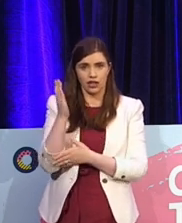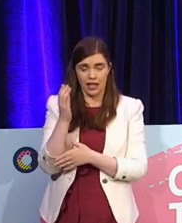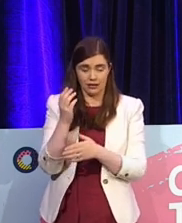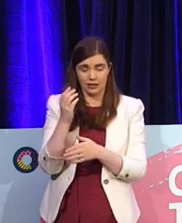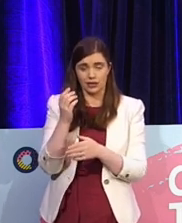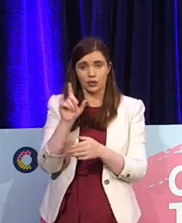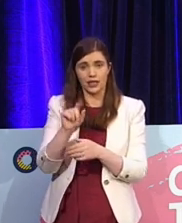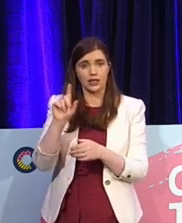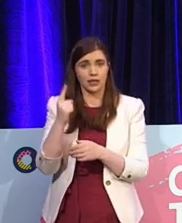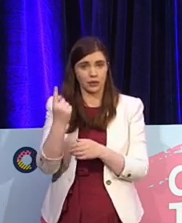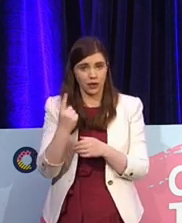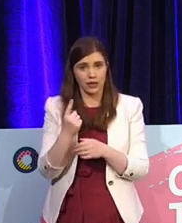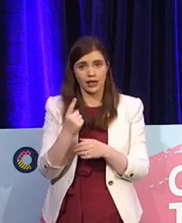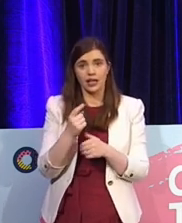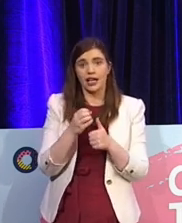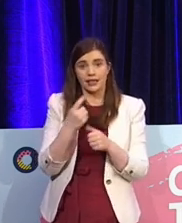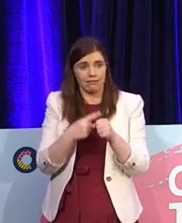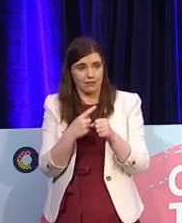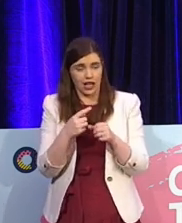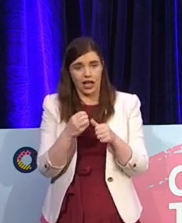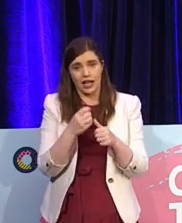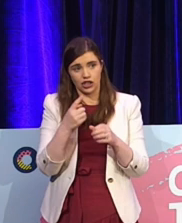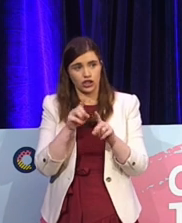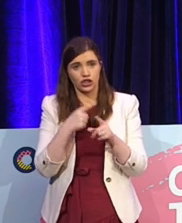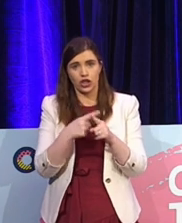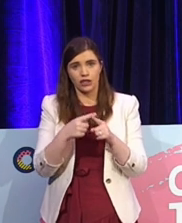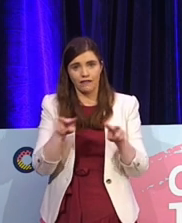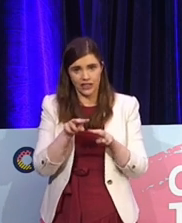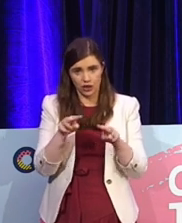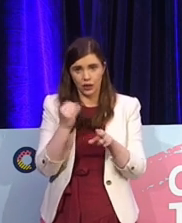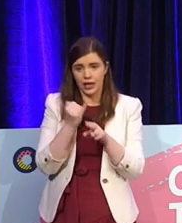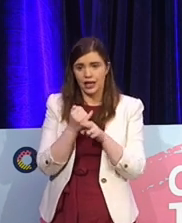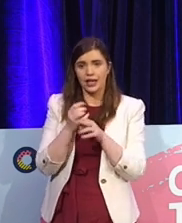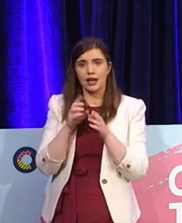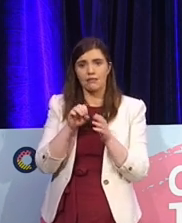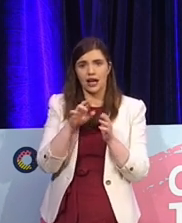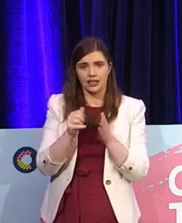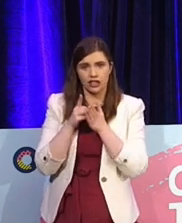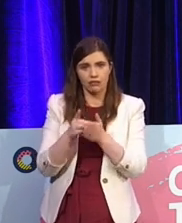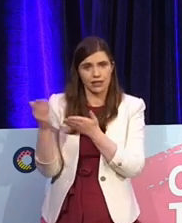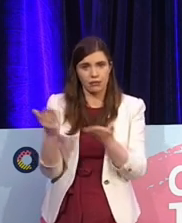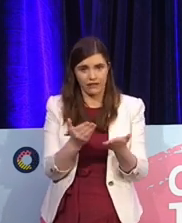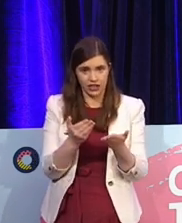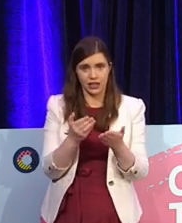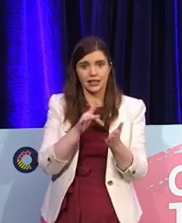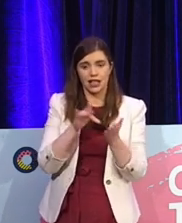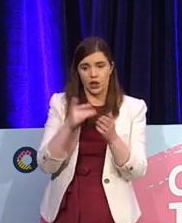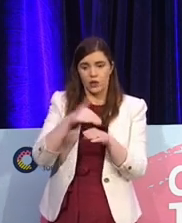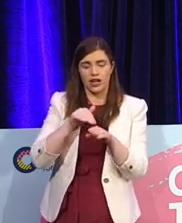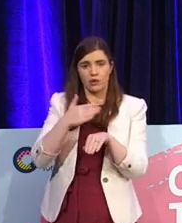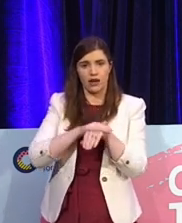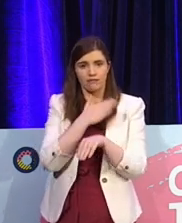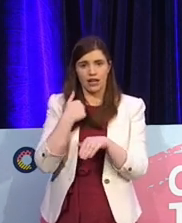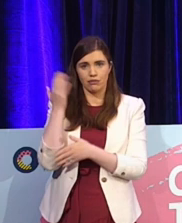part of Child Talks 2021, is another short video. This time shot in Mosny Direct Provision Centres, where our speaker lives with her mum.